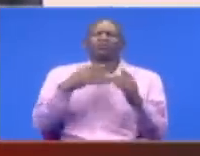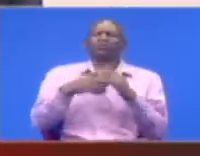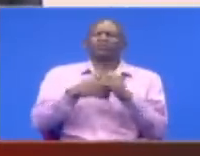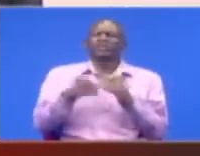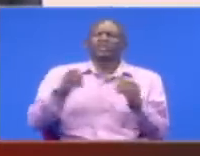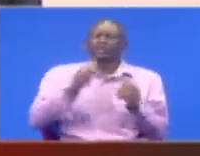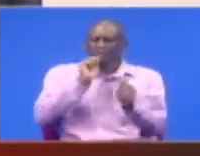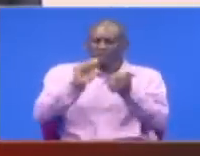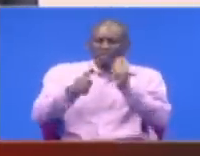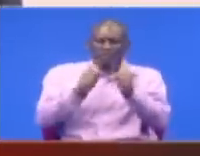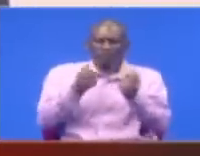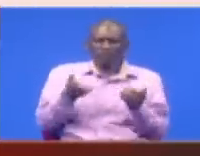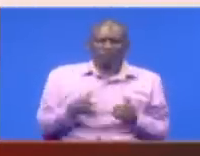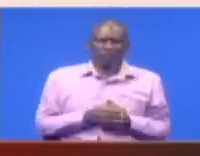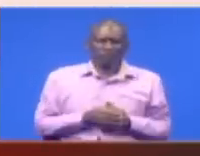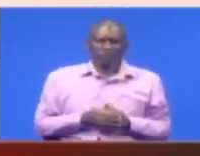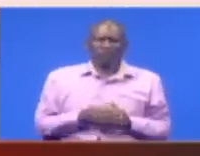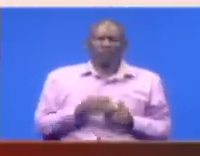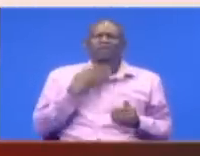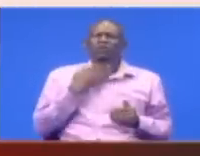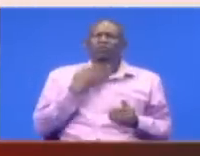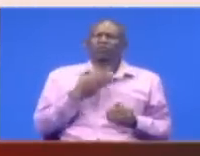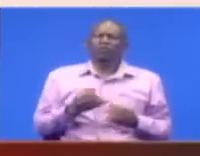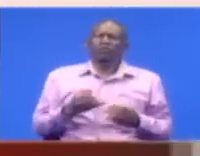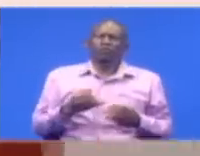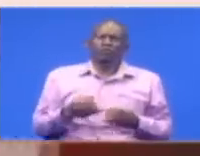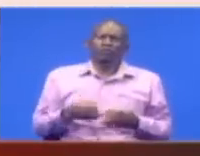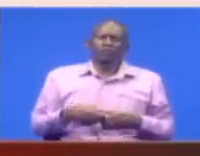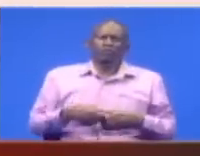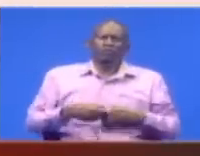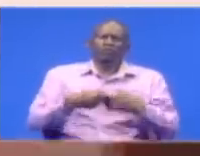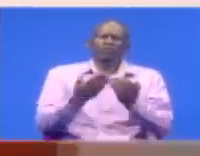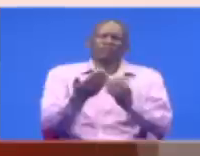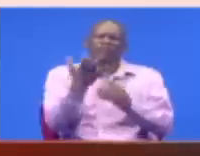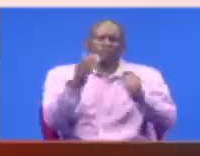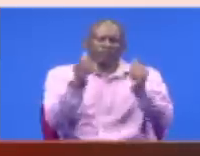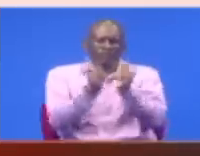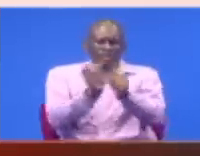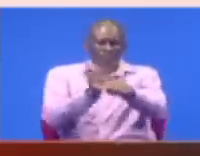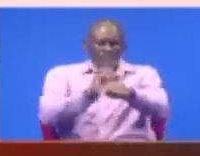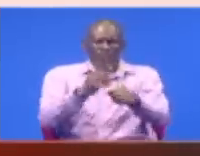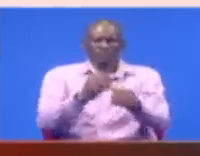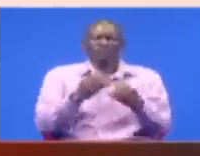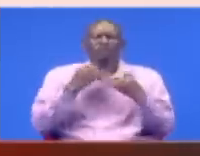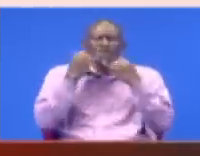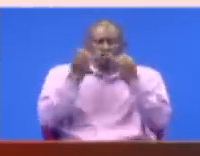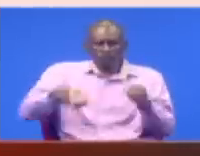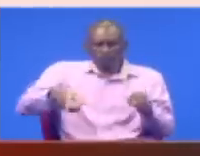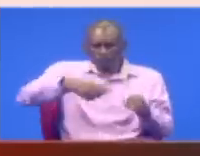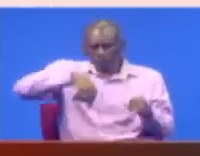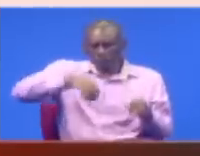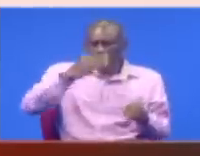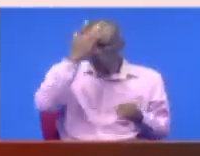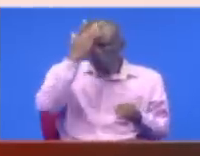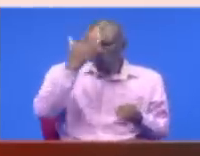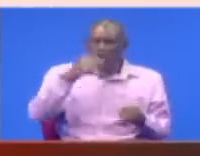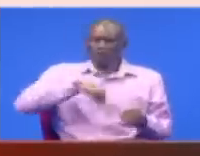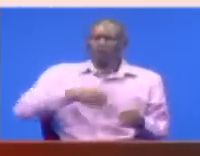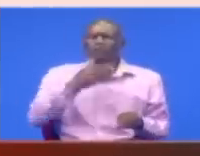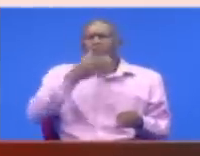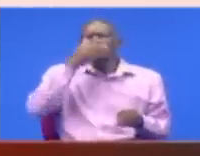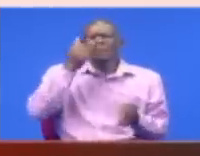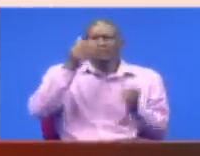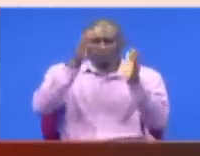interview by giving you five to 10 minutes, Senior Counsel, to tell us why you feel you are the best suited